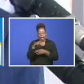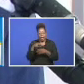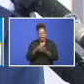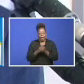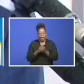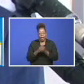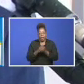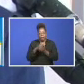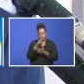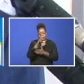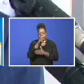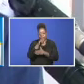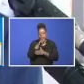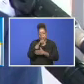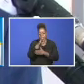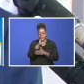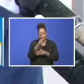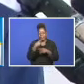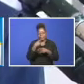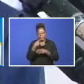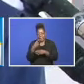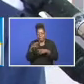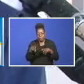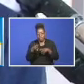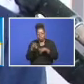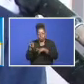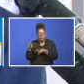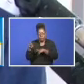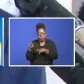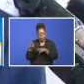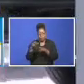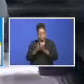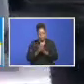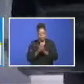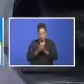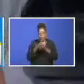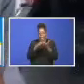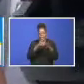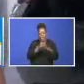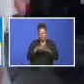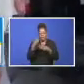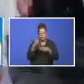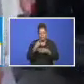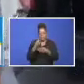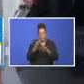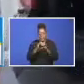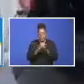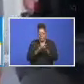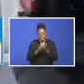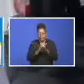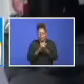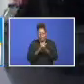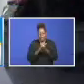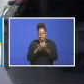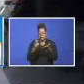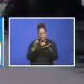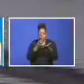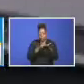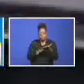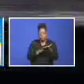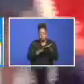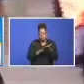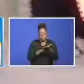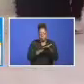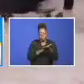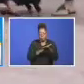health visa as burdensome and an unnecessary tax on Bahamians. He instead is adamant the document serves a